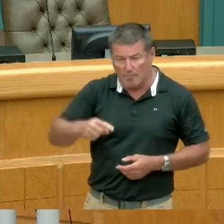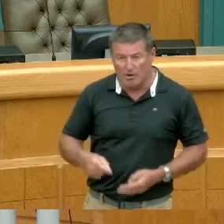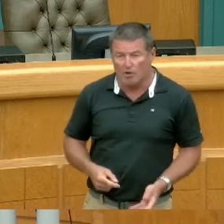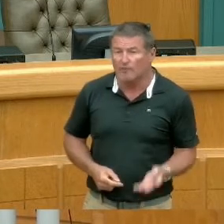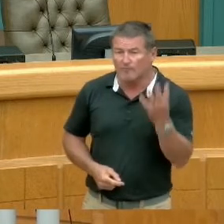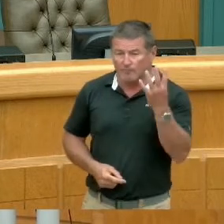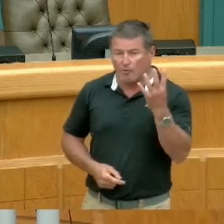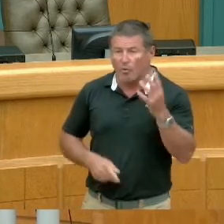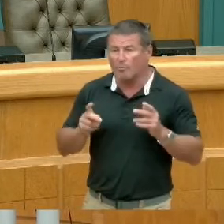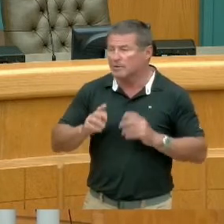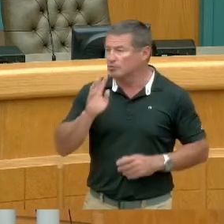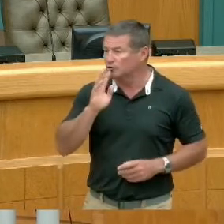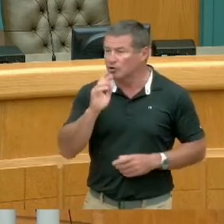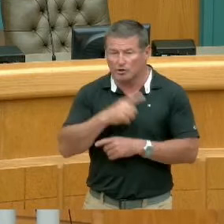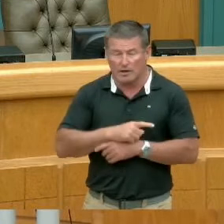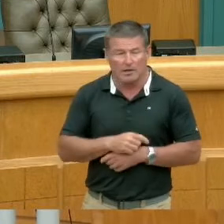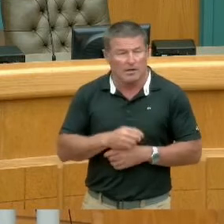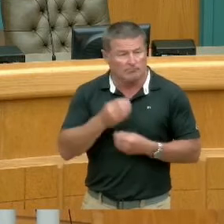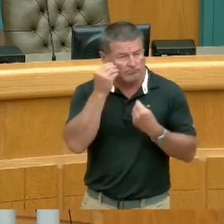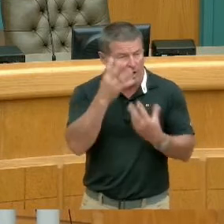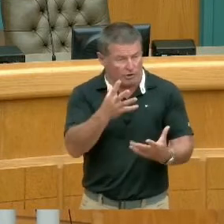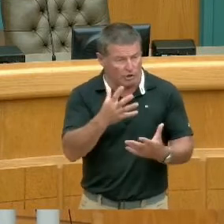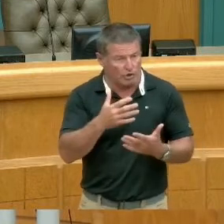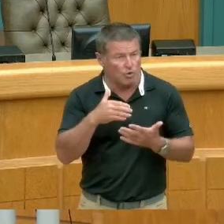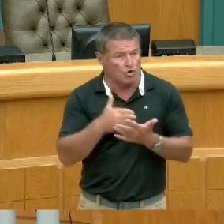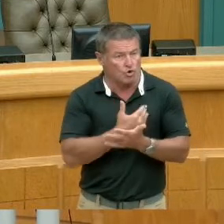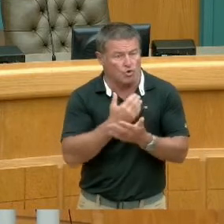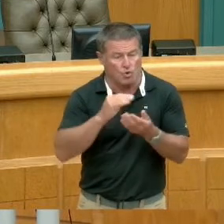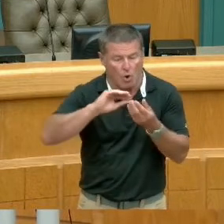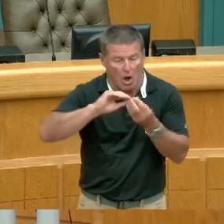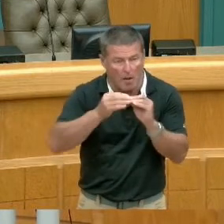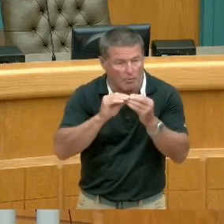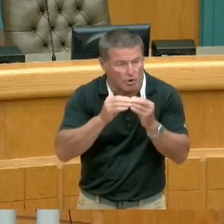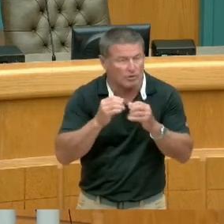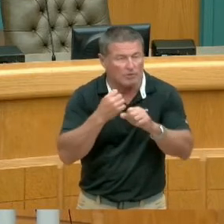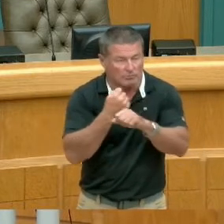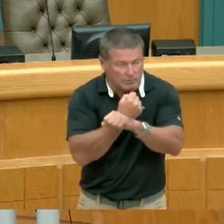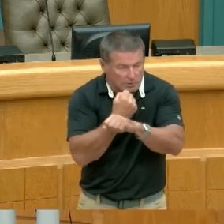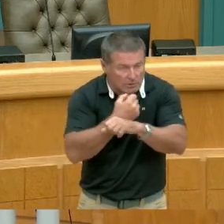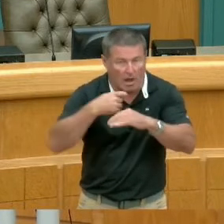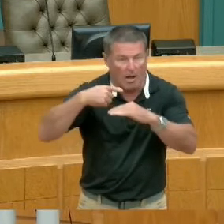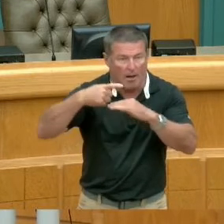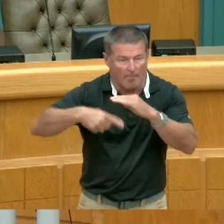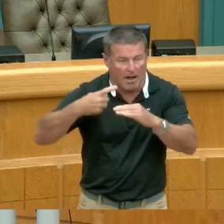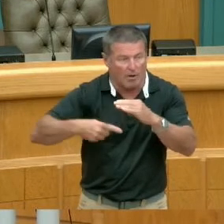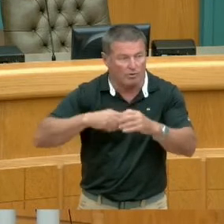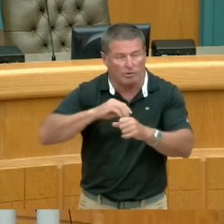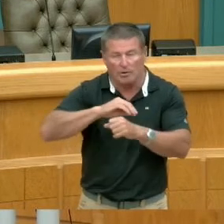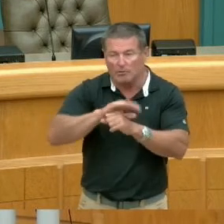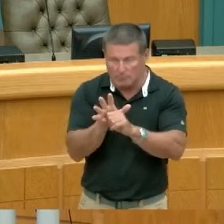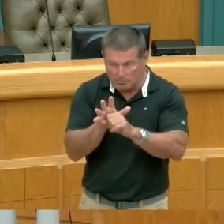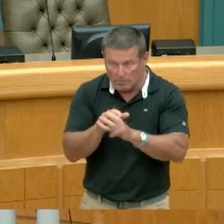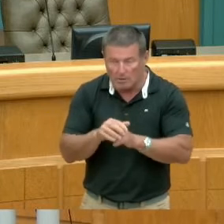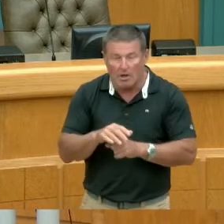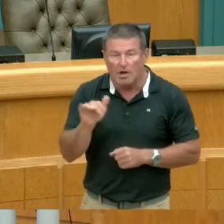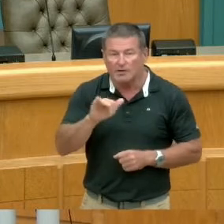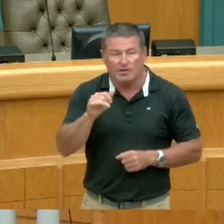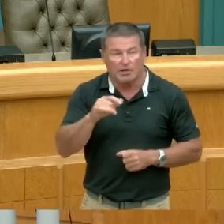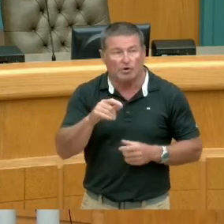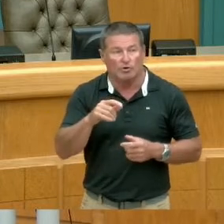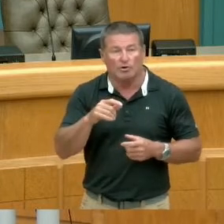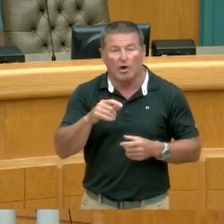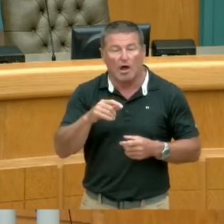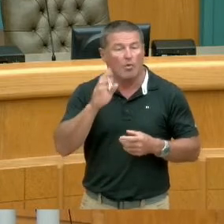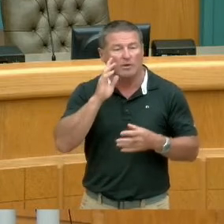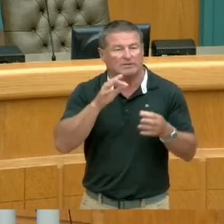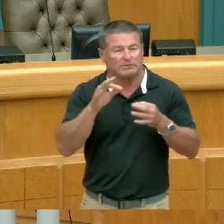will do an update on the COVID statistics, specifically what has transpired in the past 24 hours in terms of new COVID